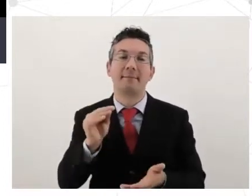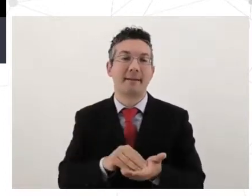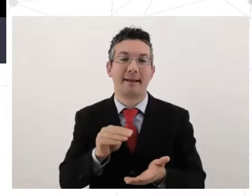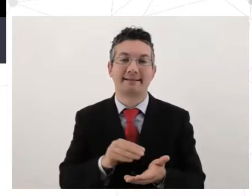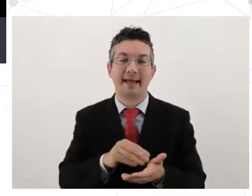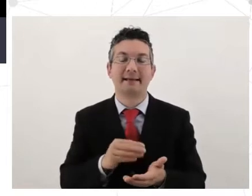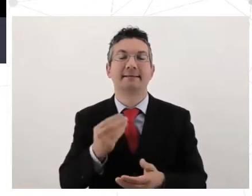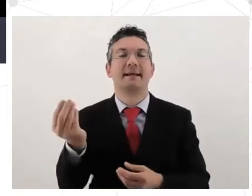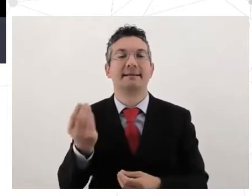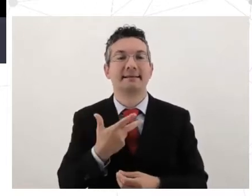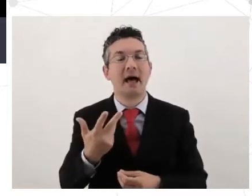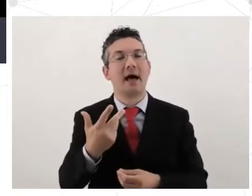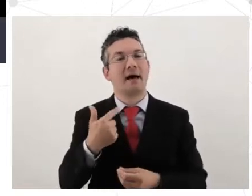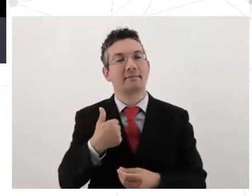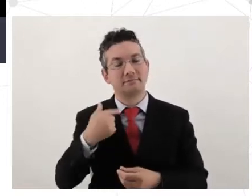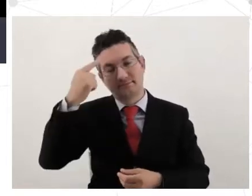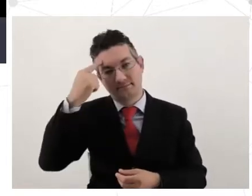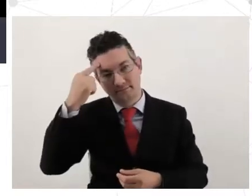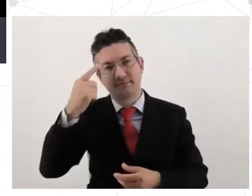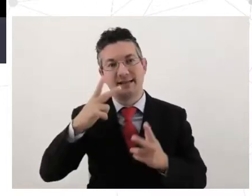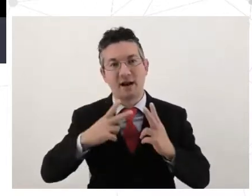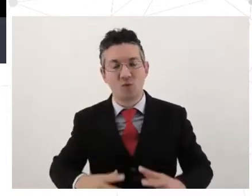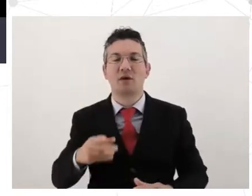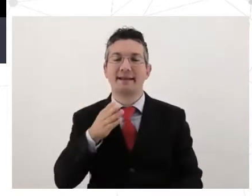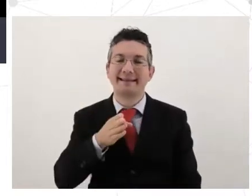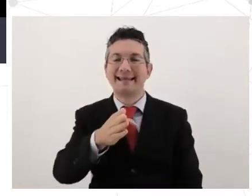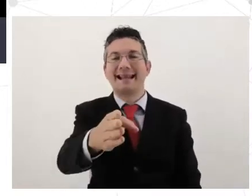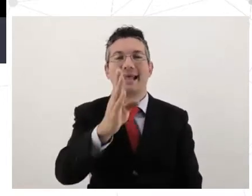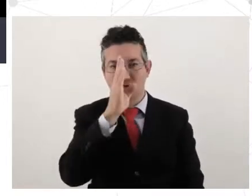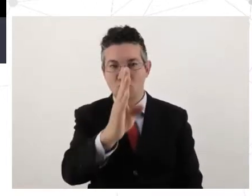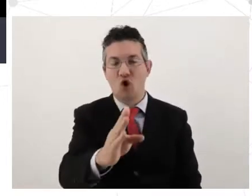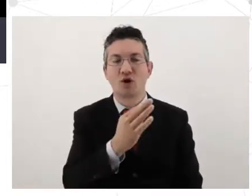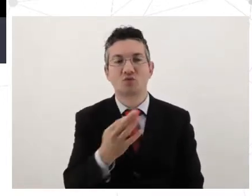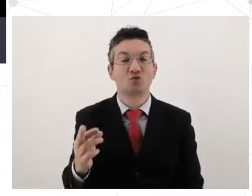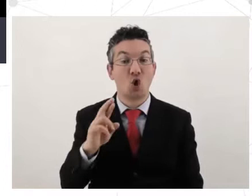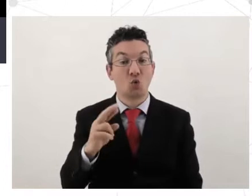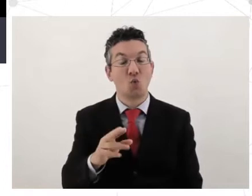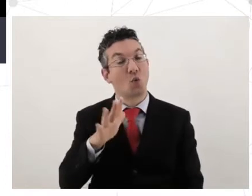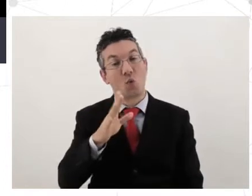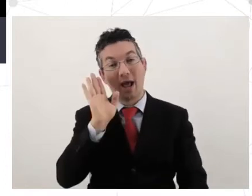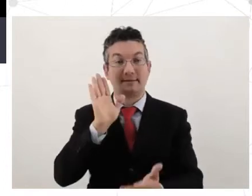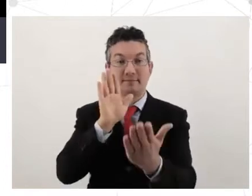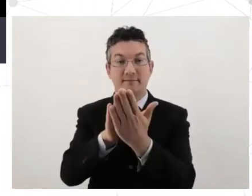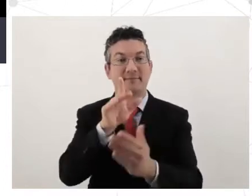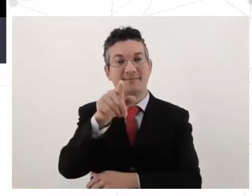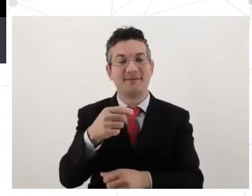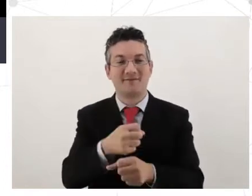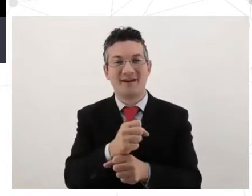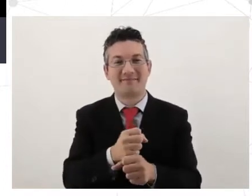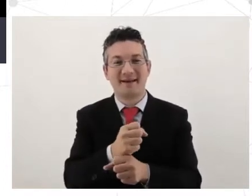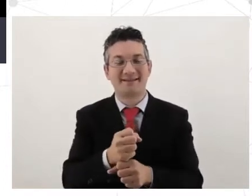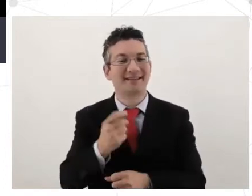Next, Runa receives a text message from a friend to meet her at the park. The friend is also a Soundscape